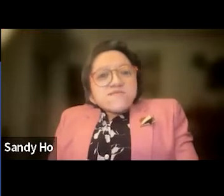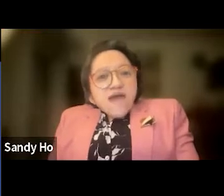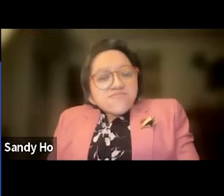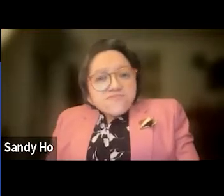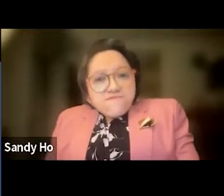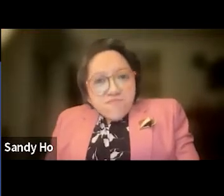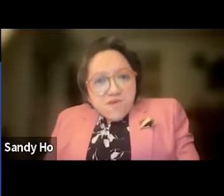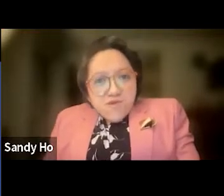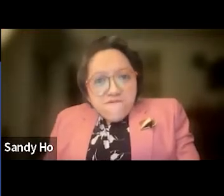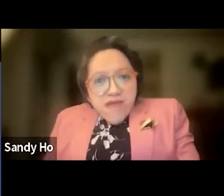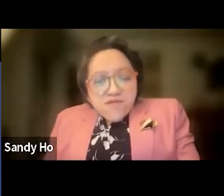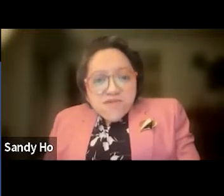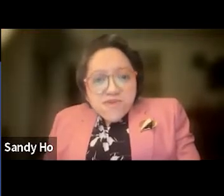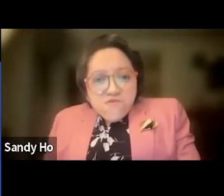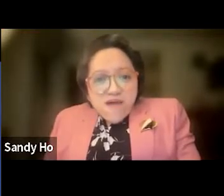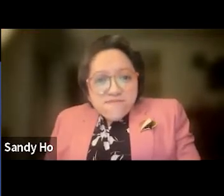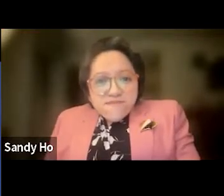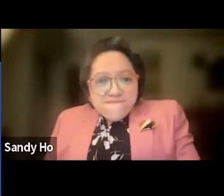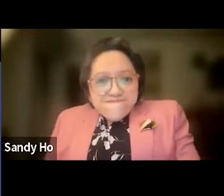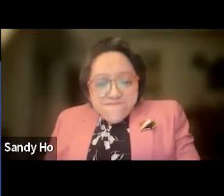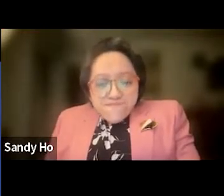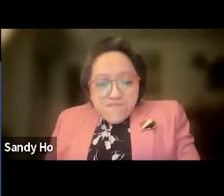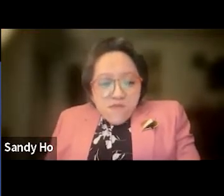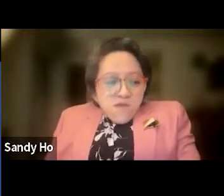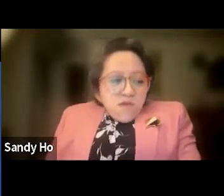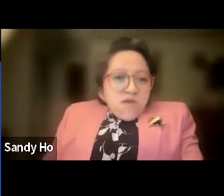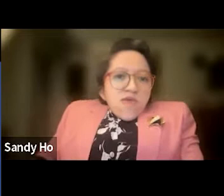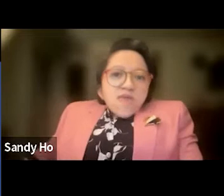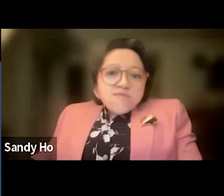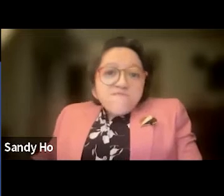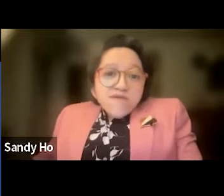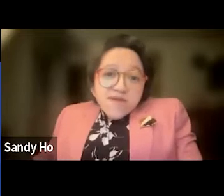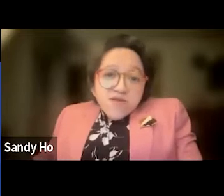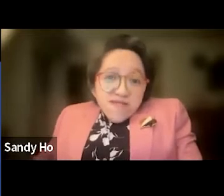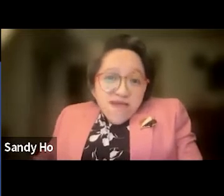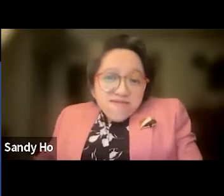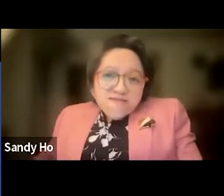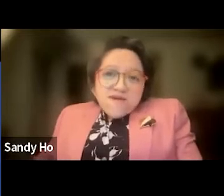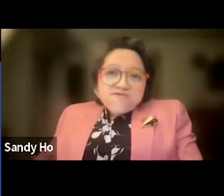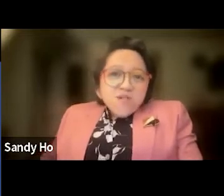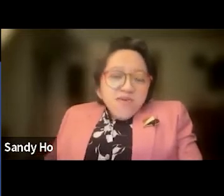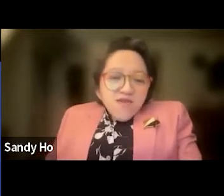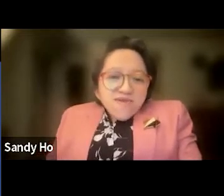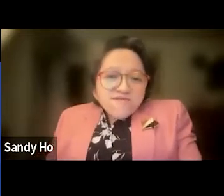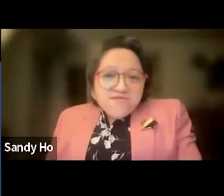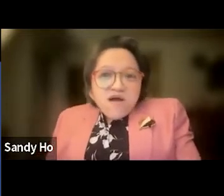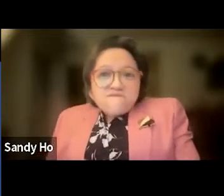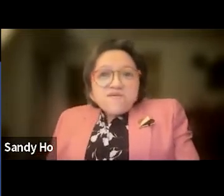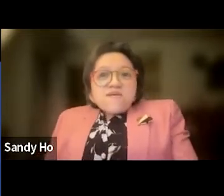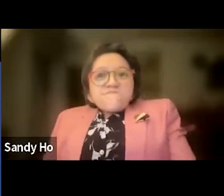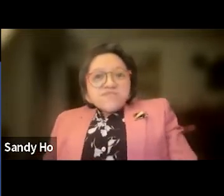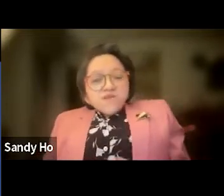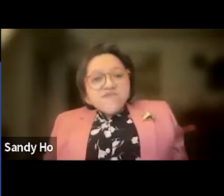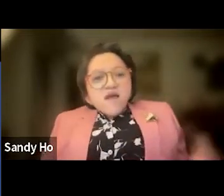950,000 deaths from the coronavirus in the US. And in this particular context, solidarity is